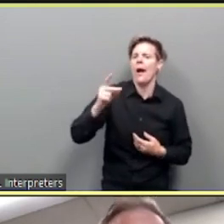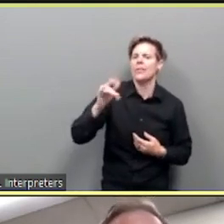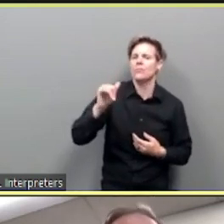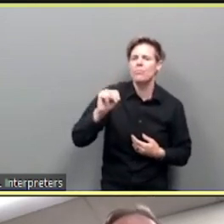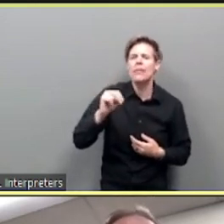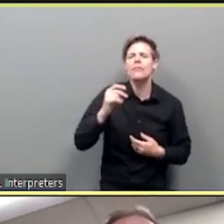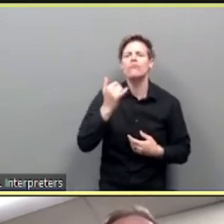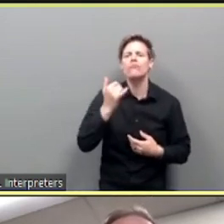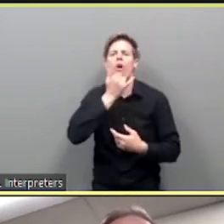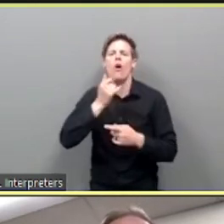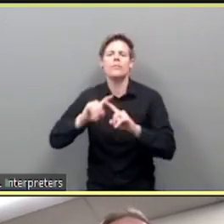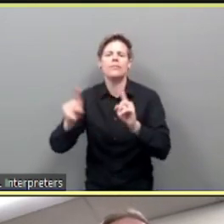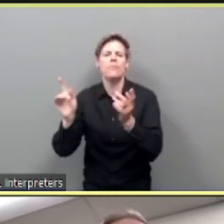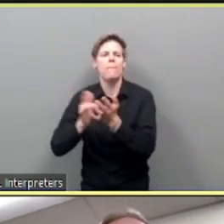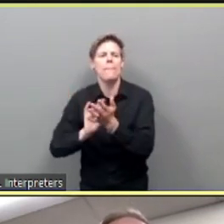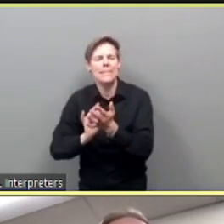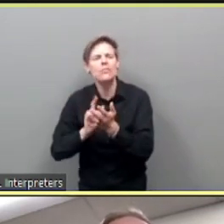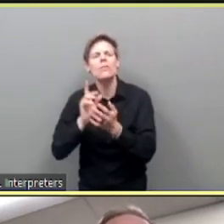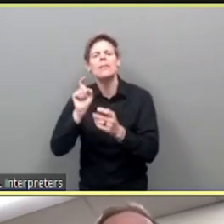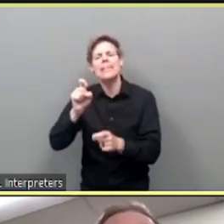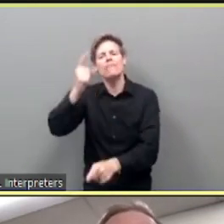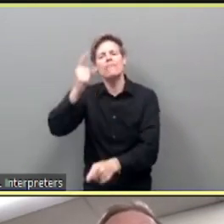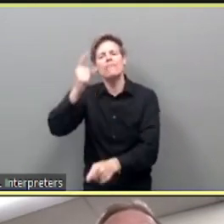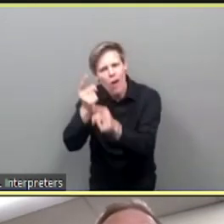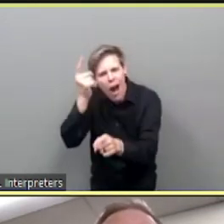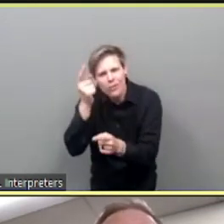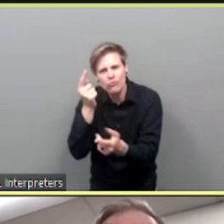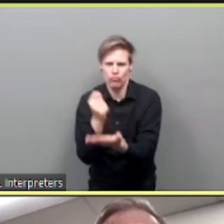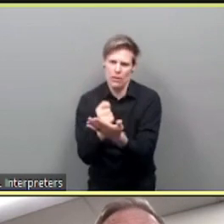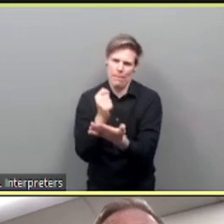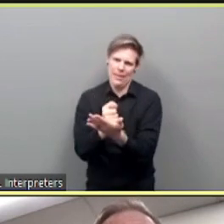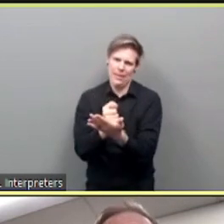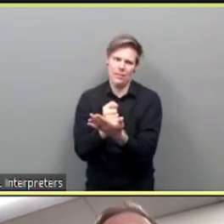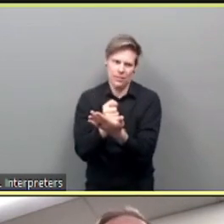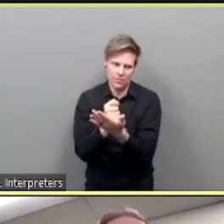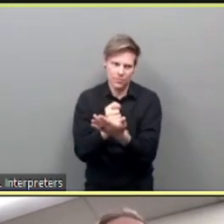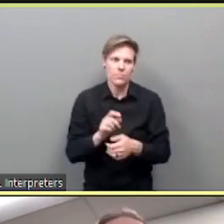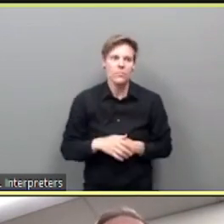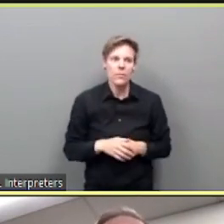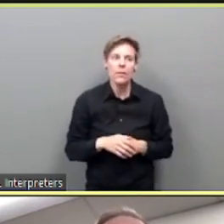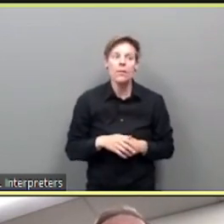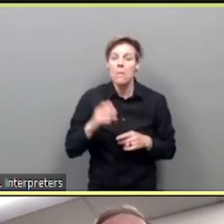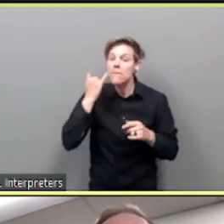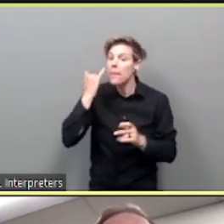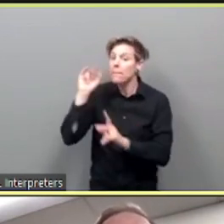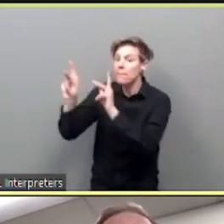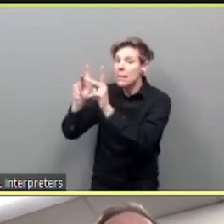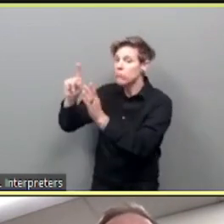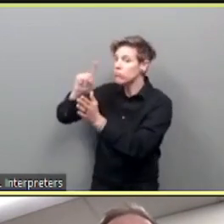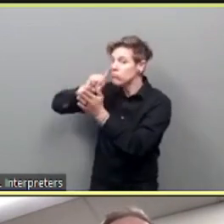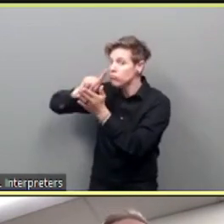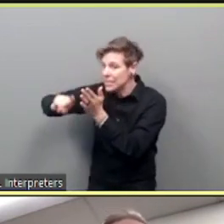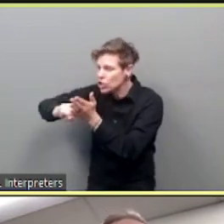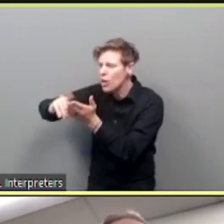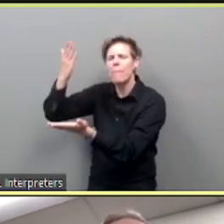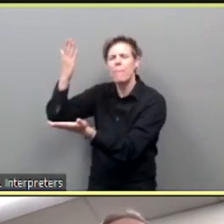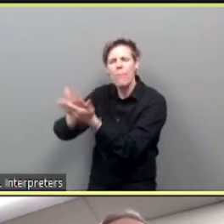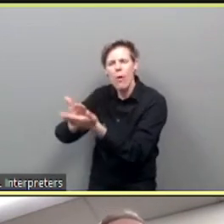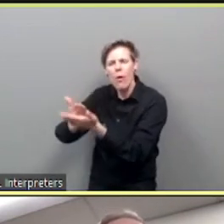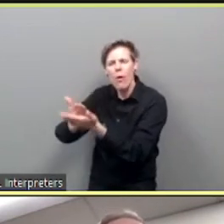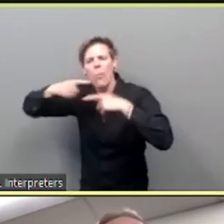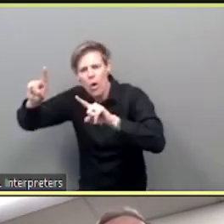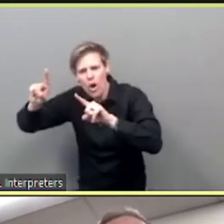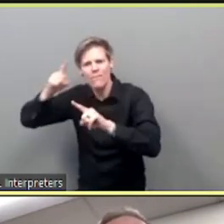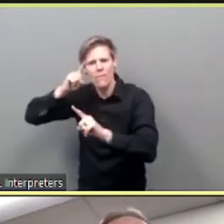happening in every case that people substitute an unproven treatment for a COVID infection for